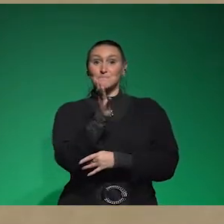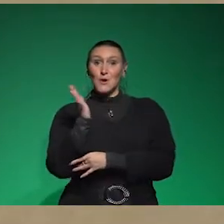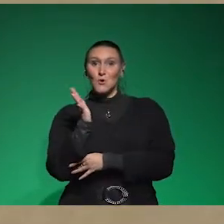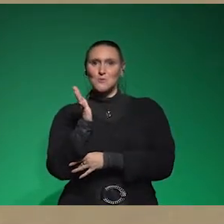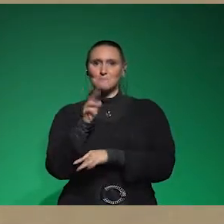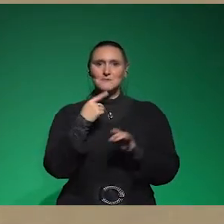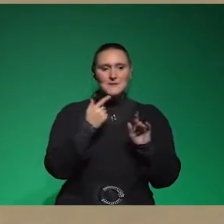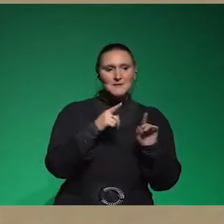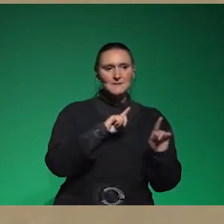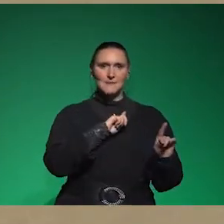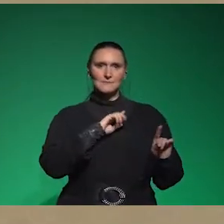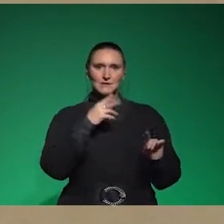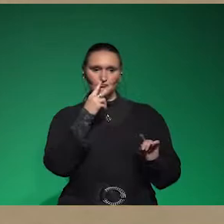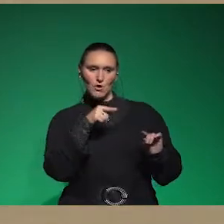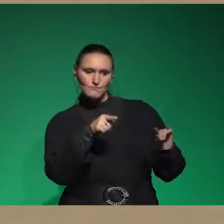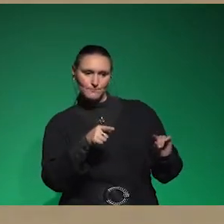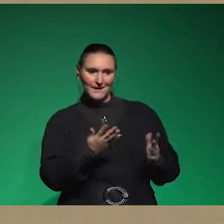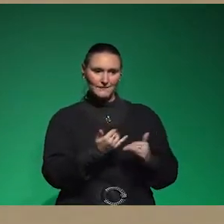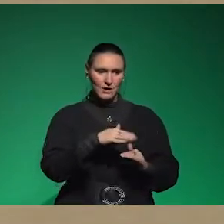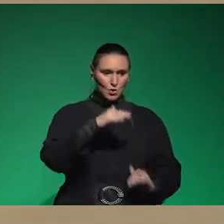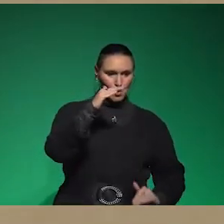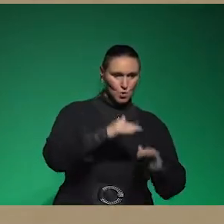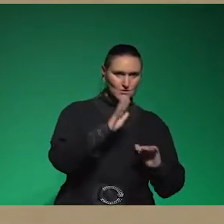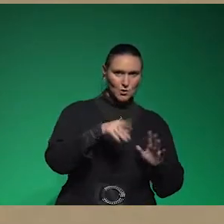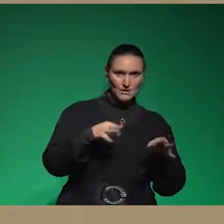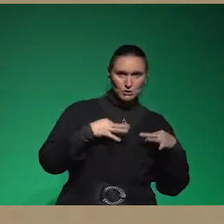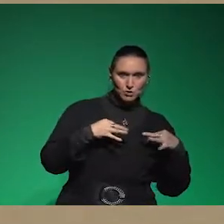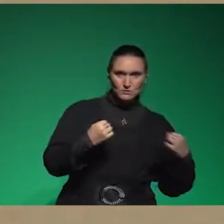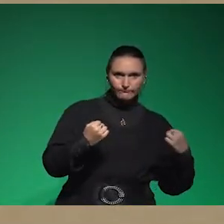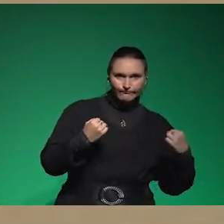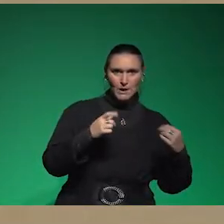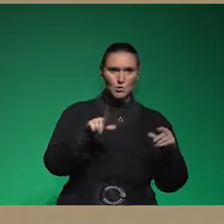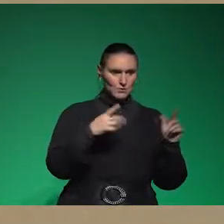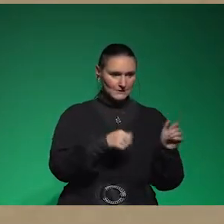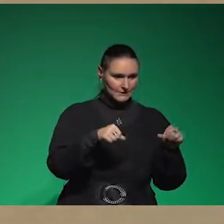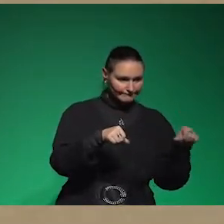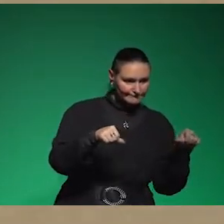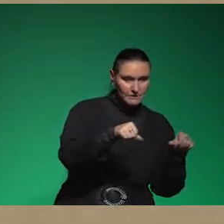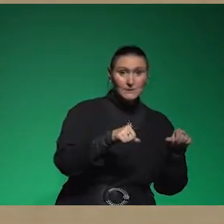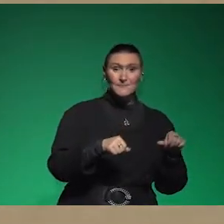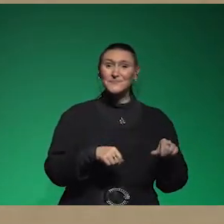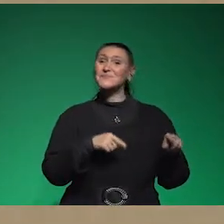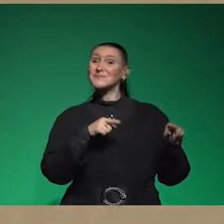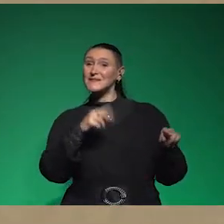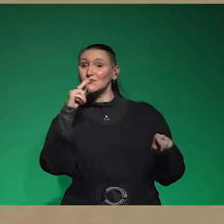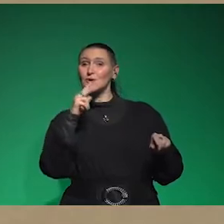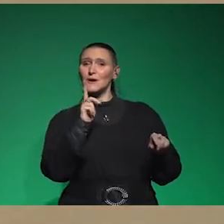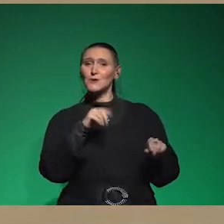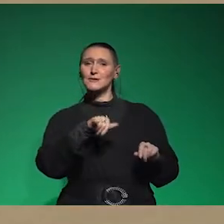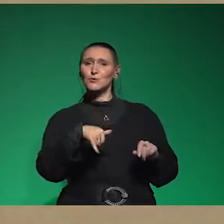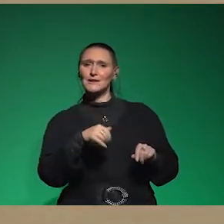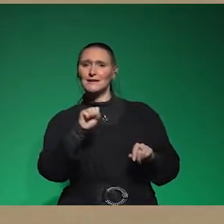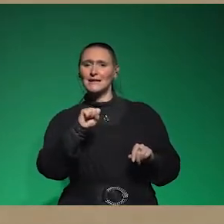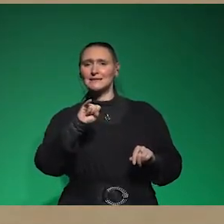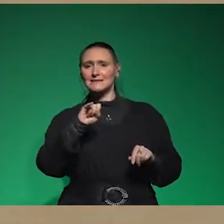how Sikukeluang have the project in Rimbang Baling area because of this fire